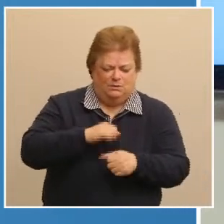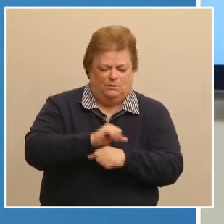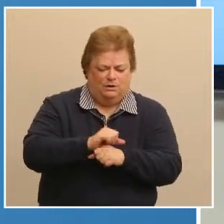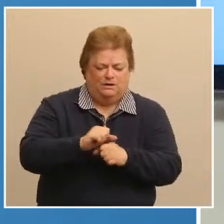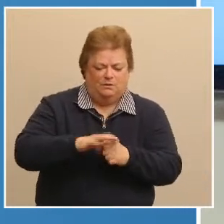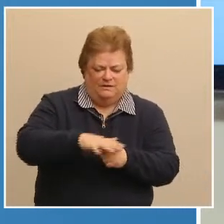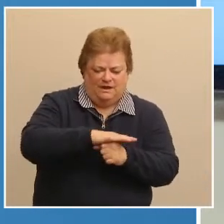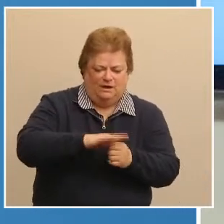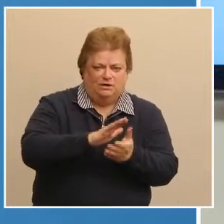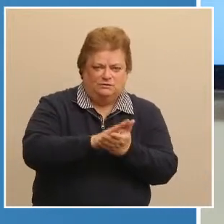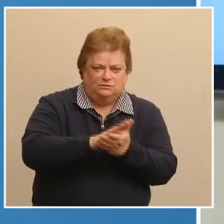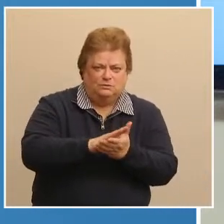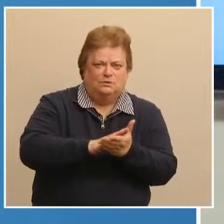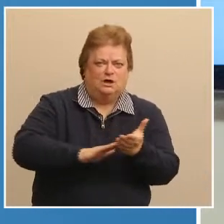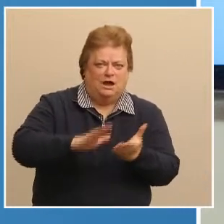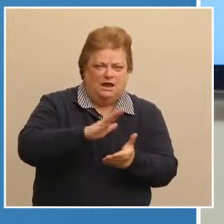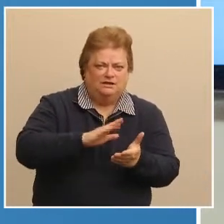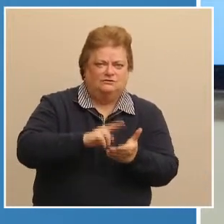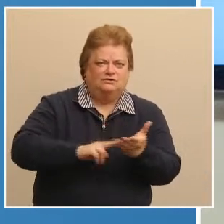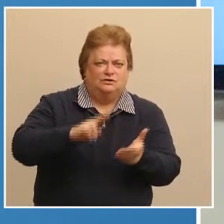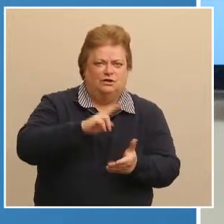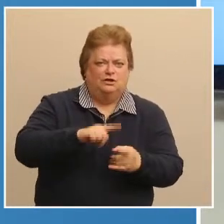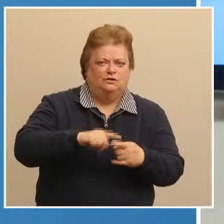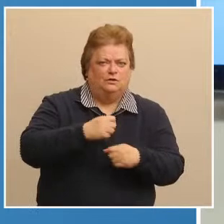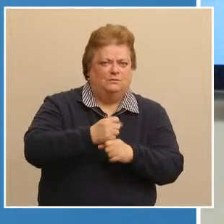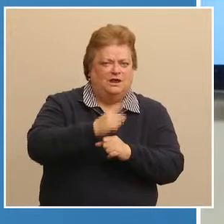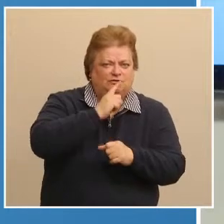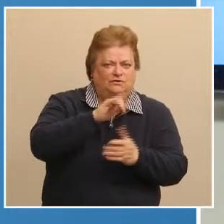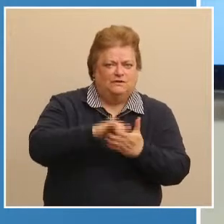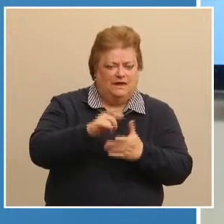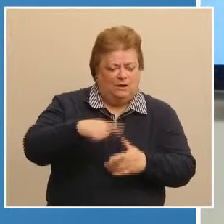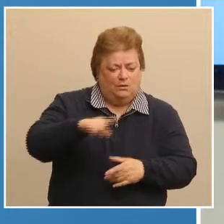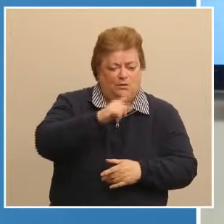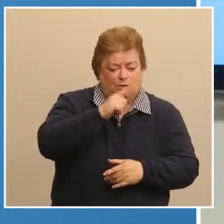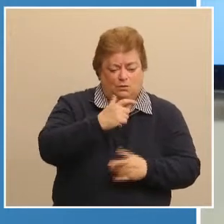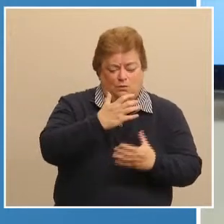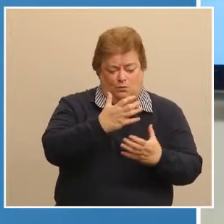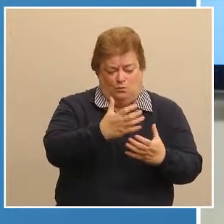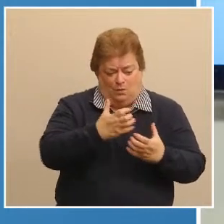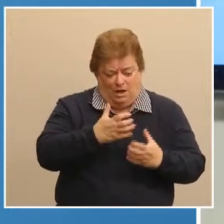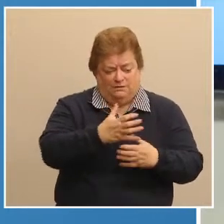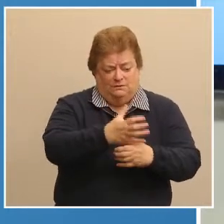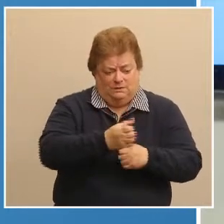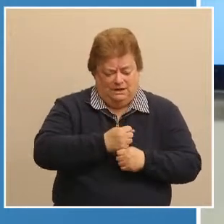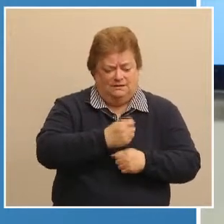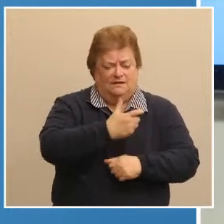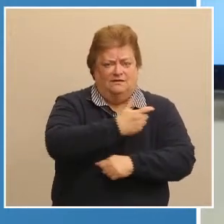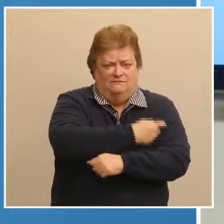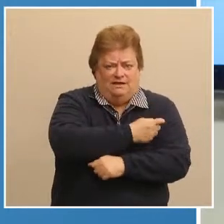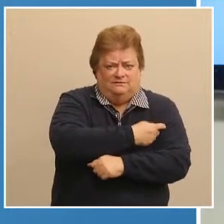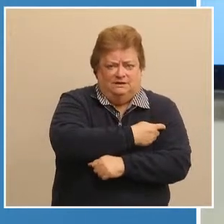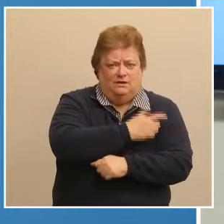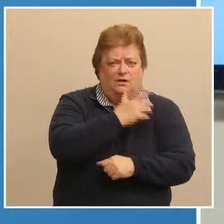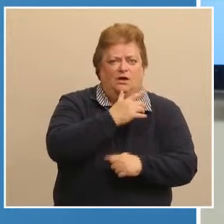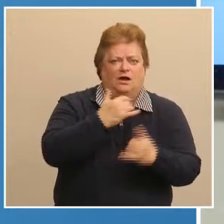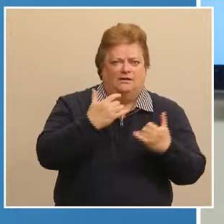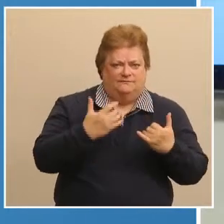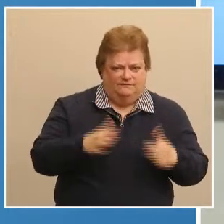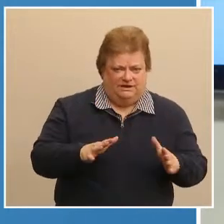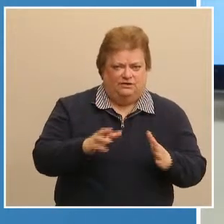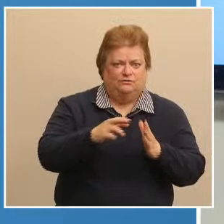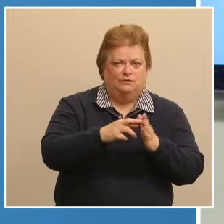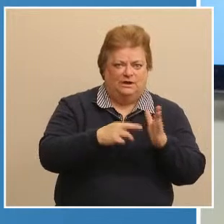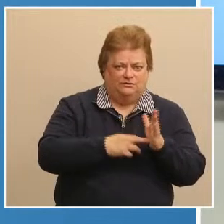schools, colleges, and universities to help ensure those who are interested in receiving the vaccine are currently